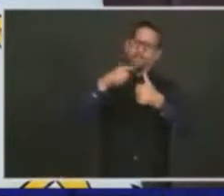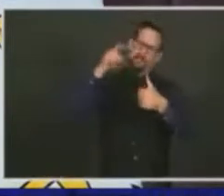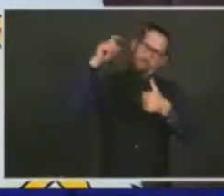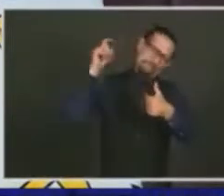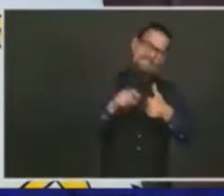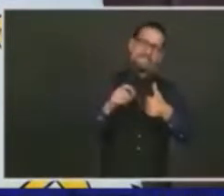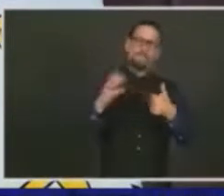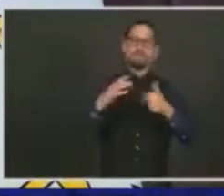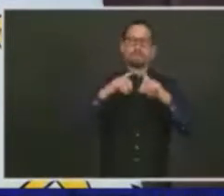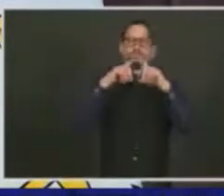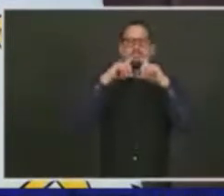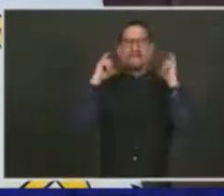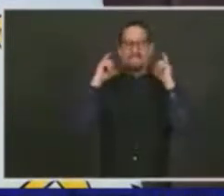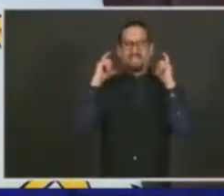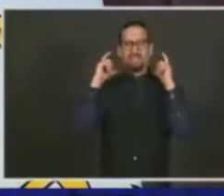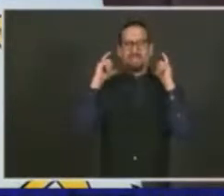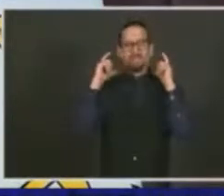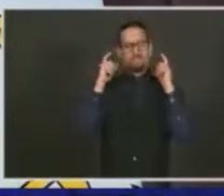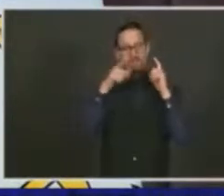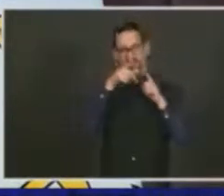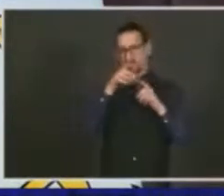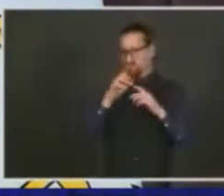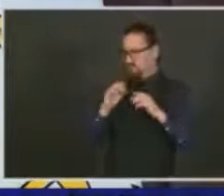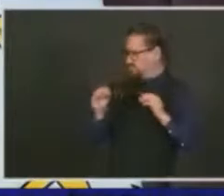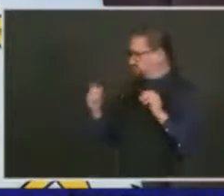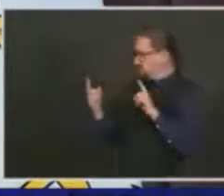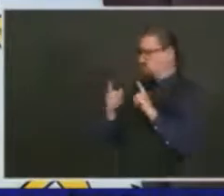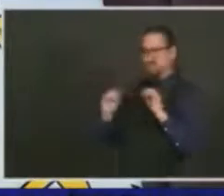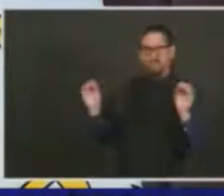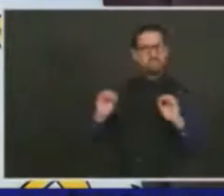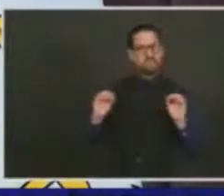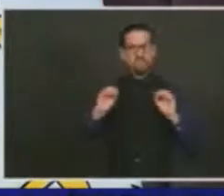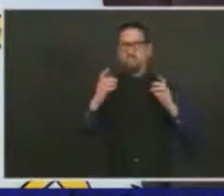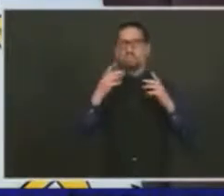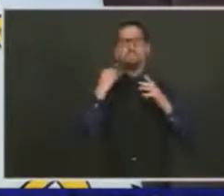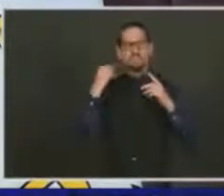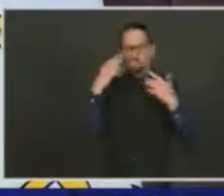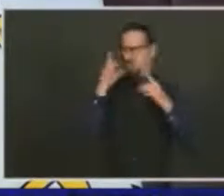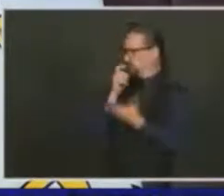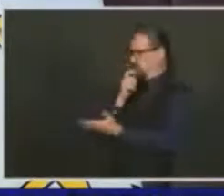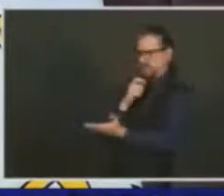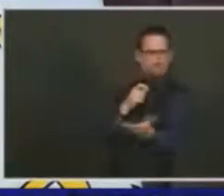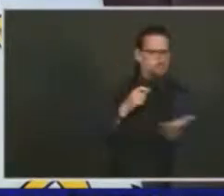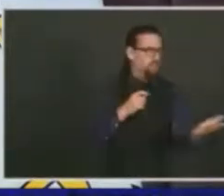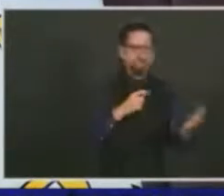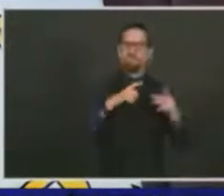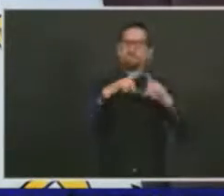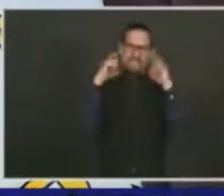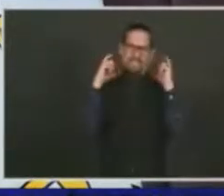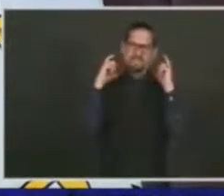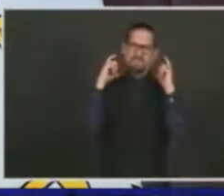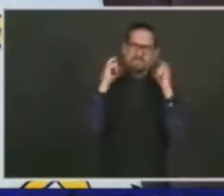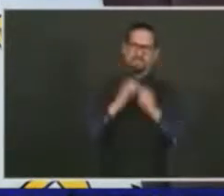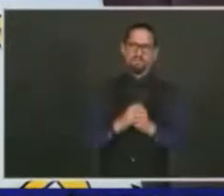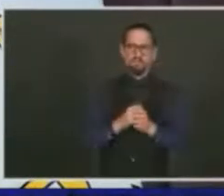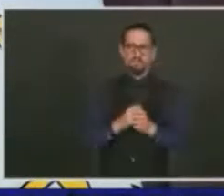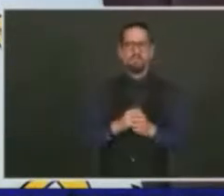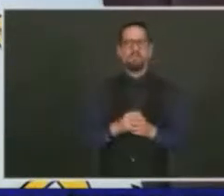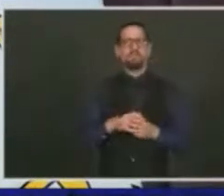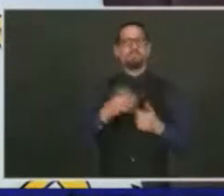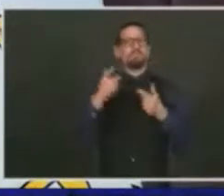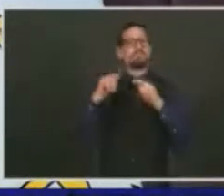with someone that you don't live with, even if that's with extended family, with teammates, your